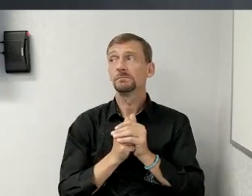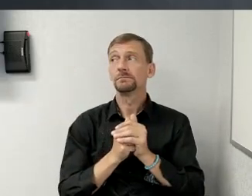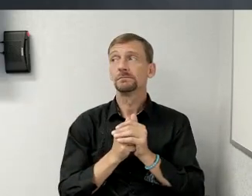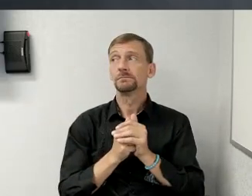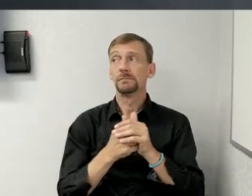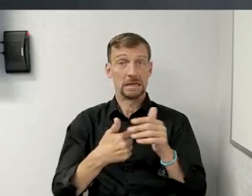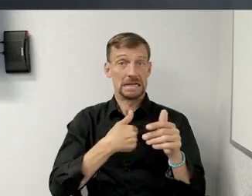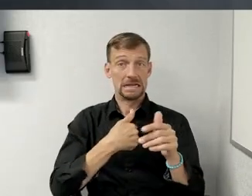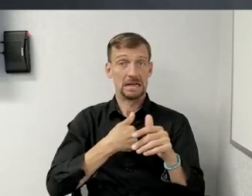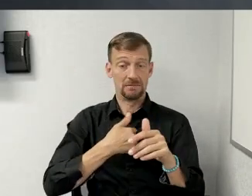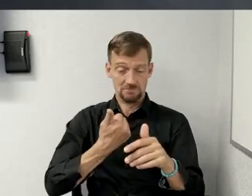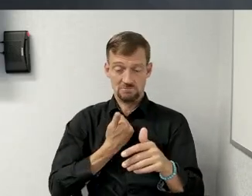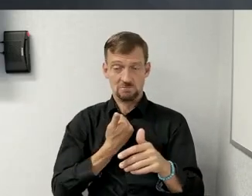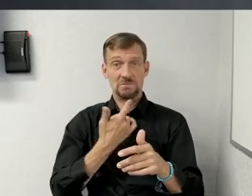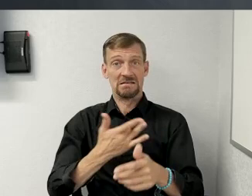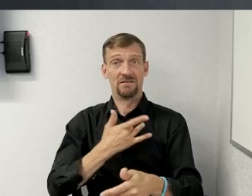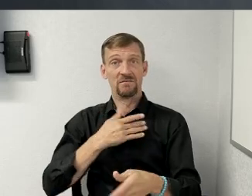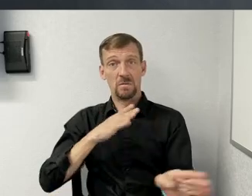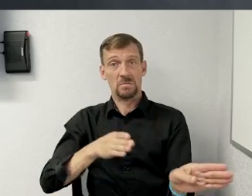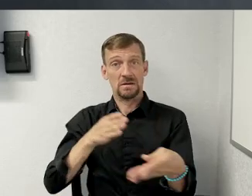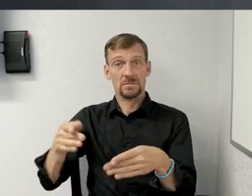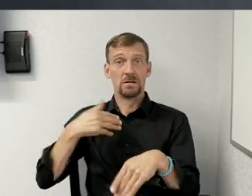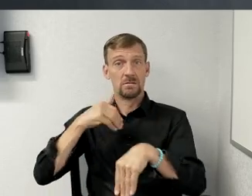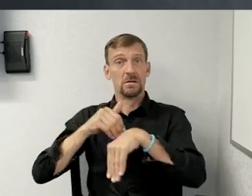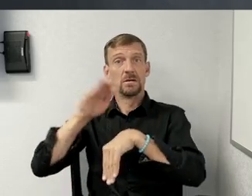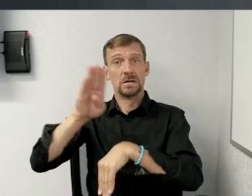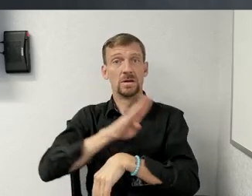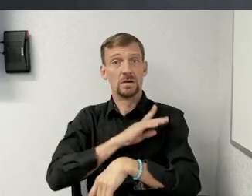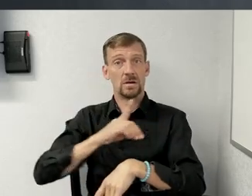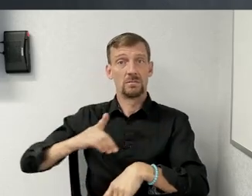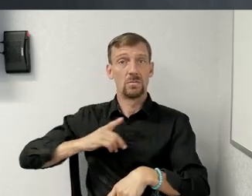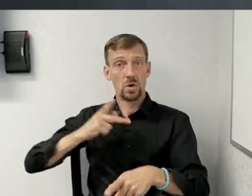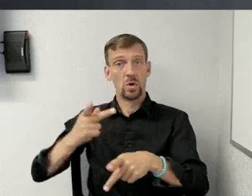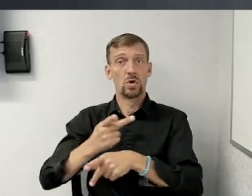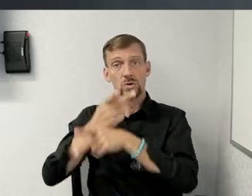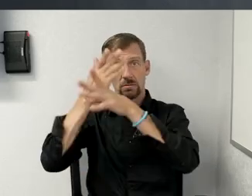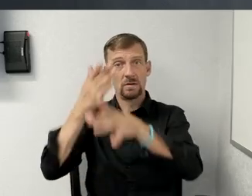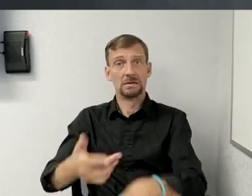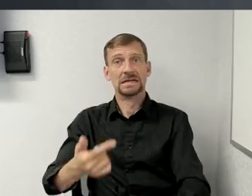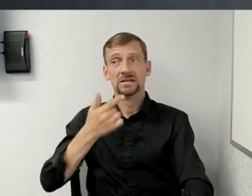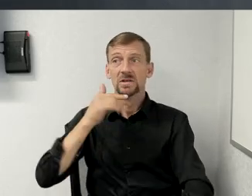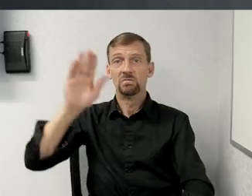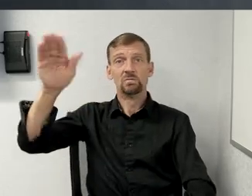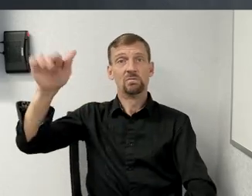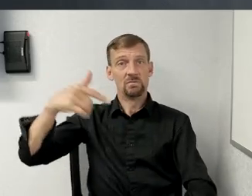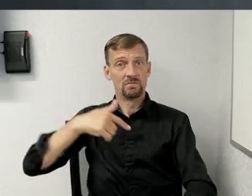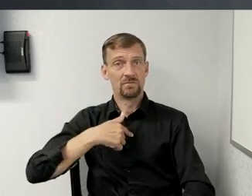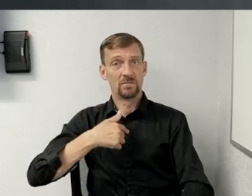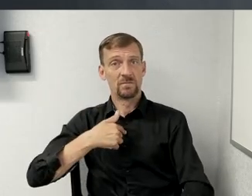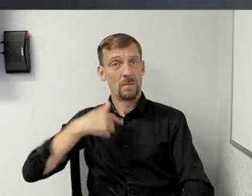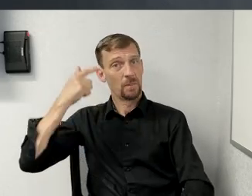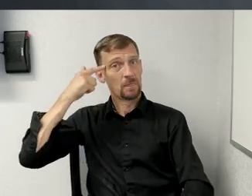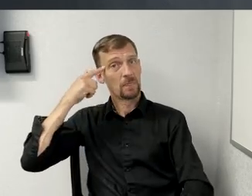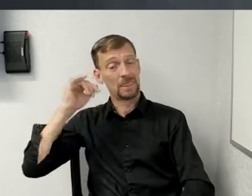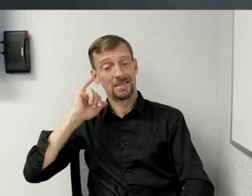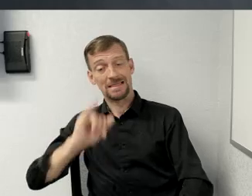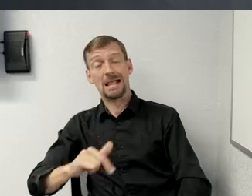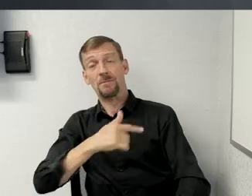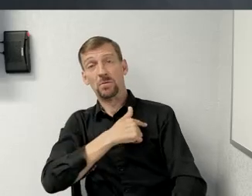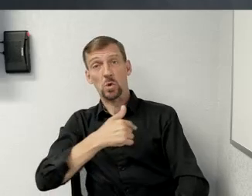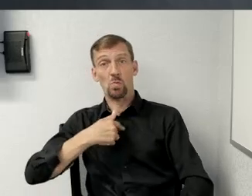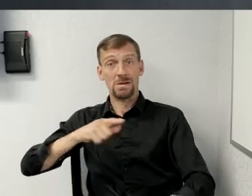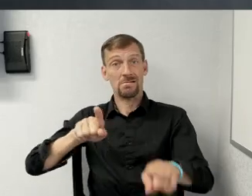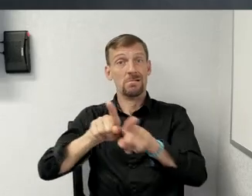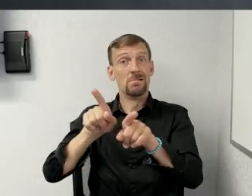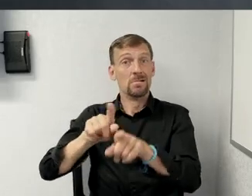So I prepared and sent a letter to the Board of Supervisors supporting Dr. Hott's attestation that we as